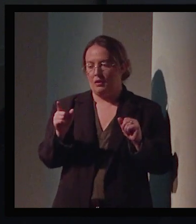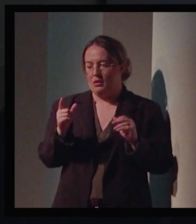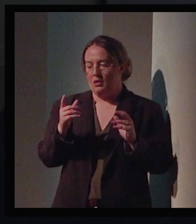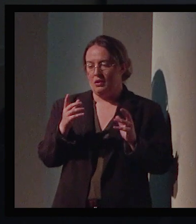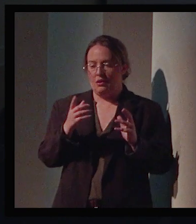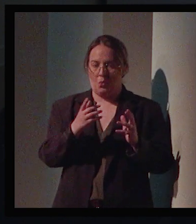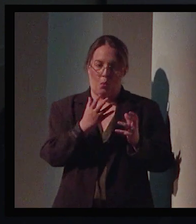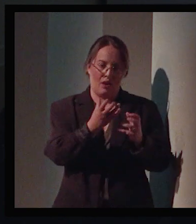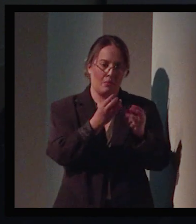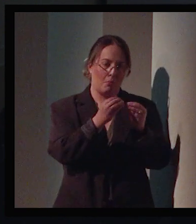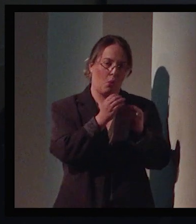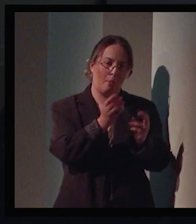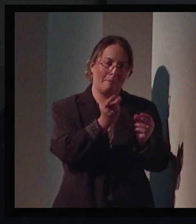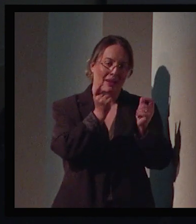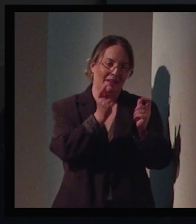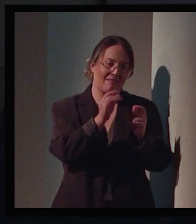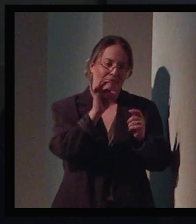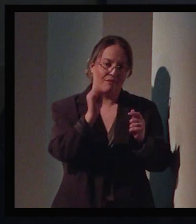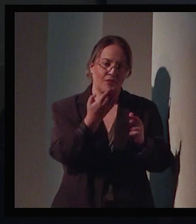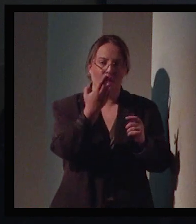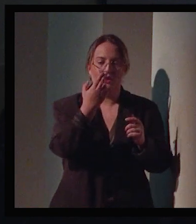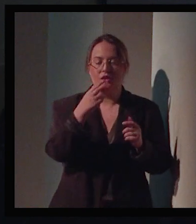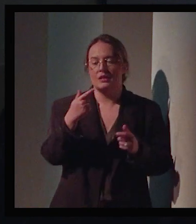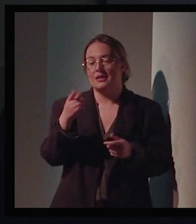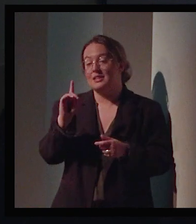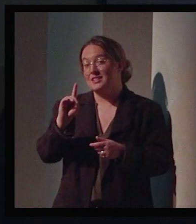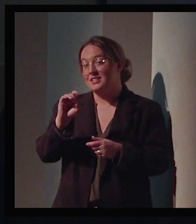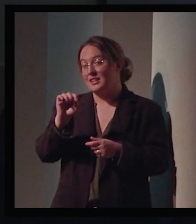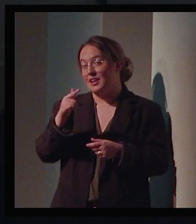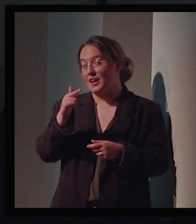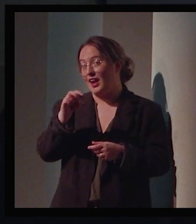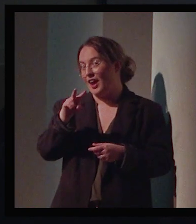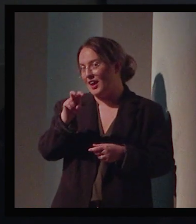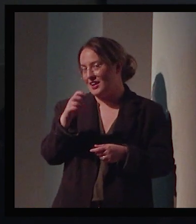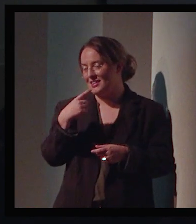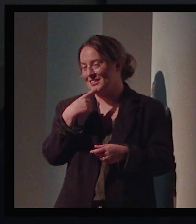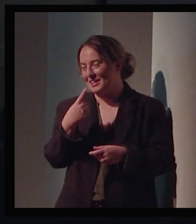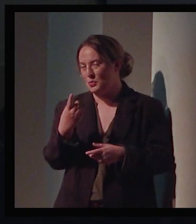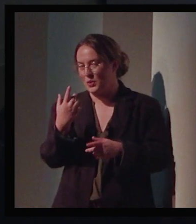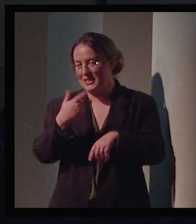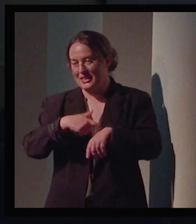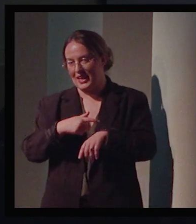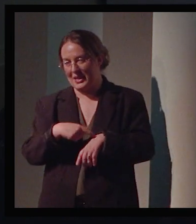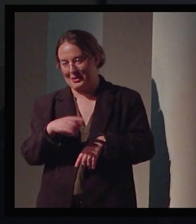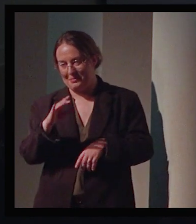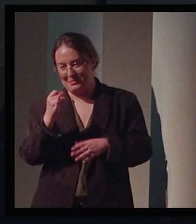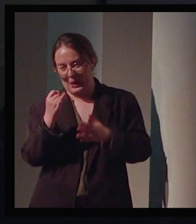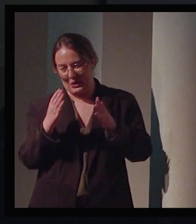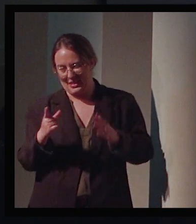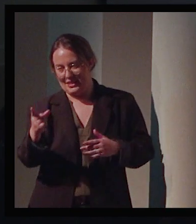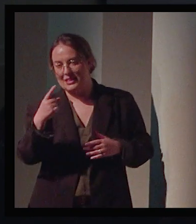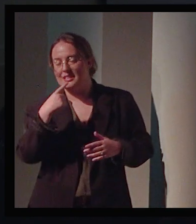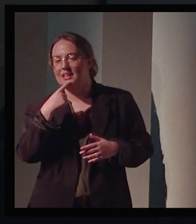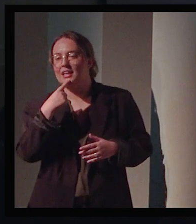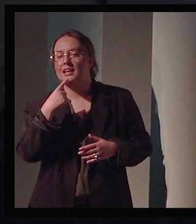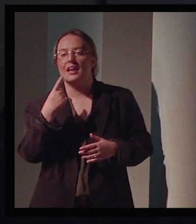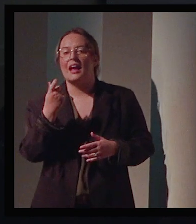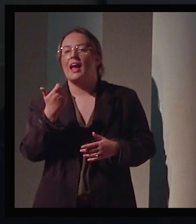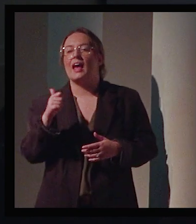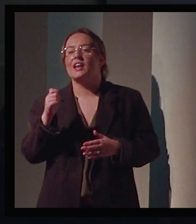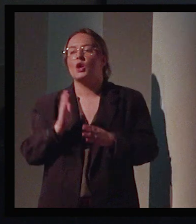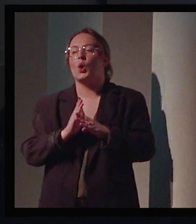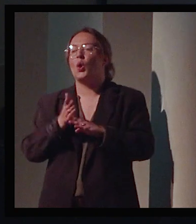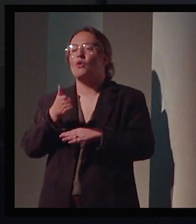immediacy and freshness. Degas even once very snarkily referred to any